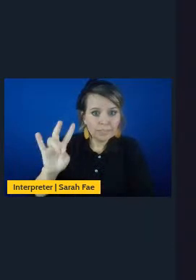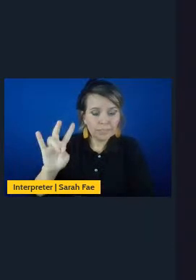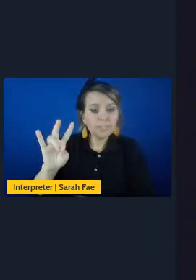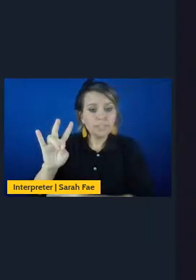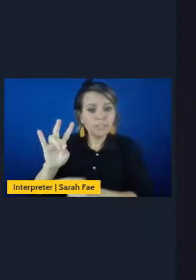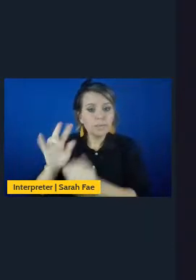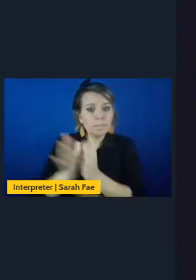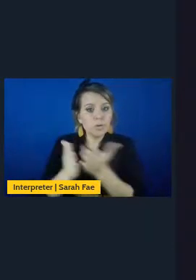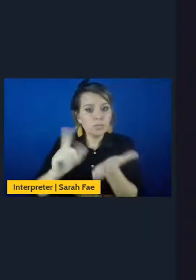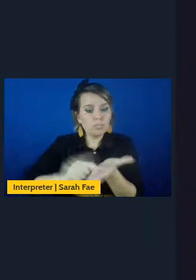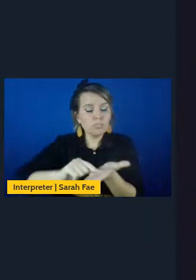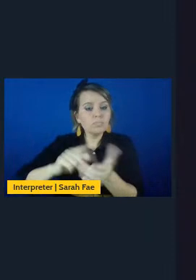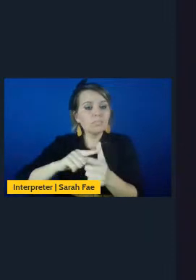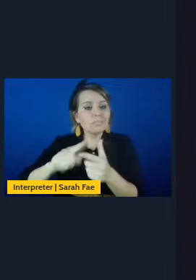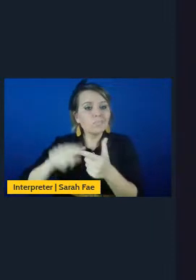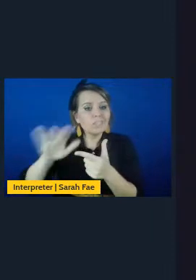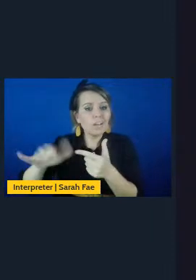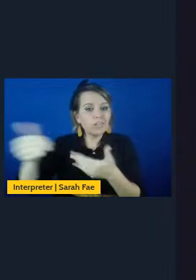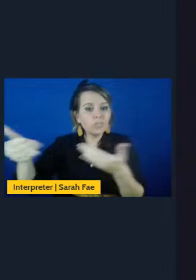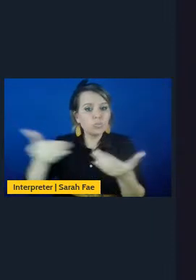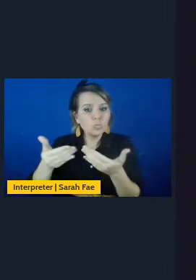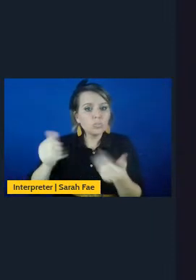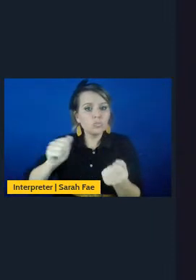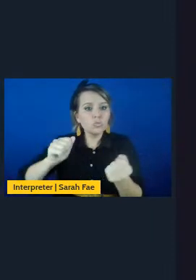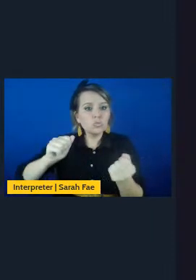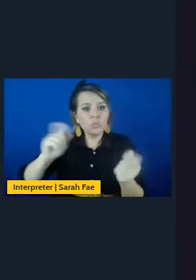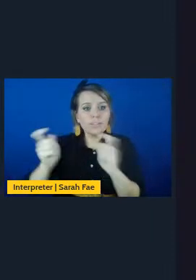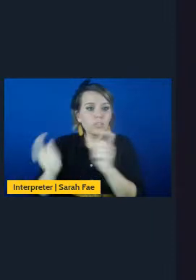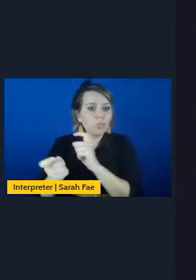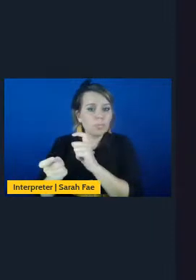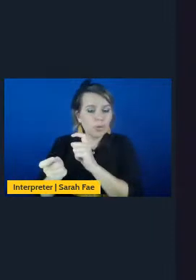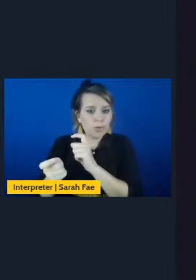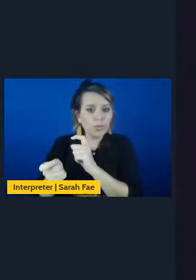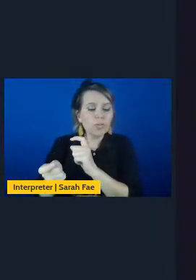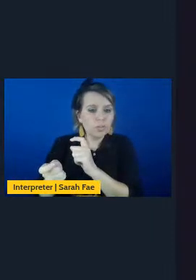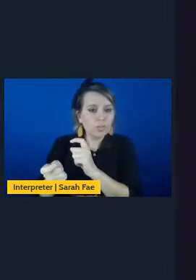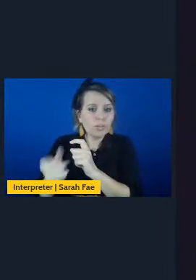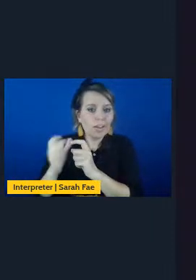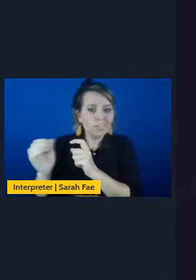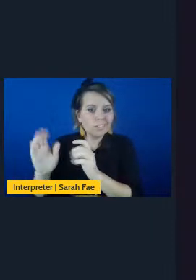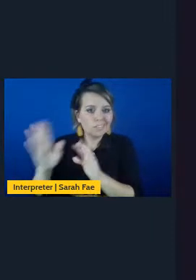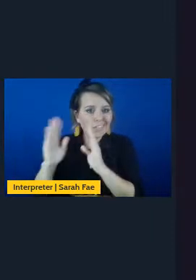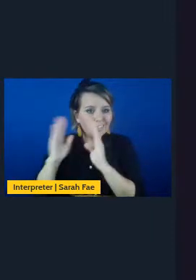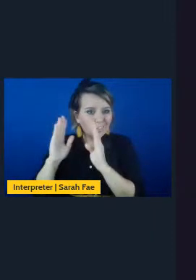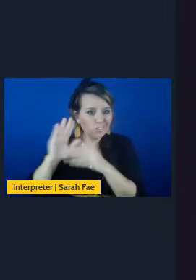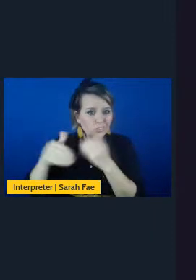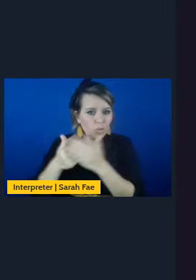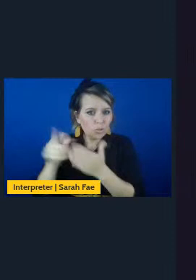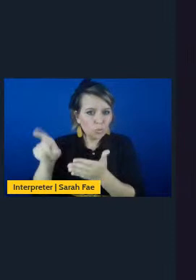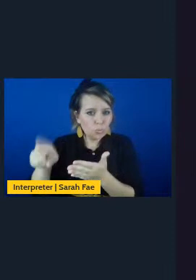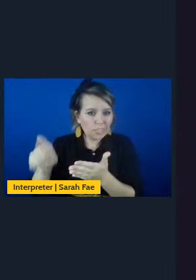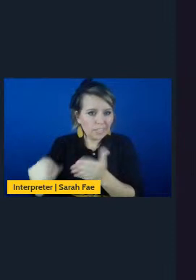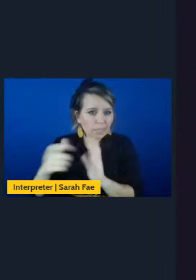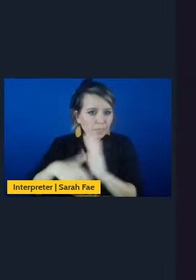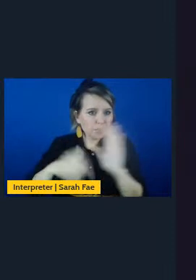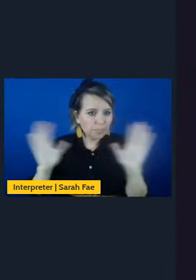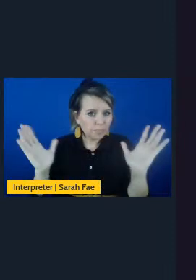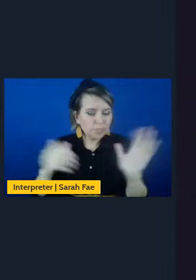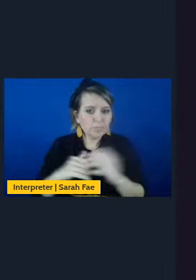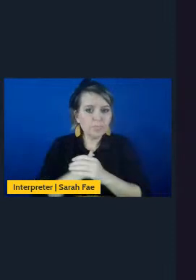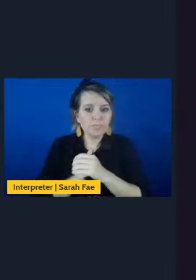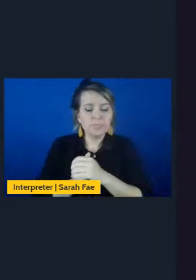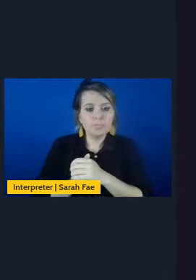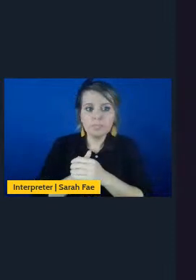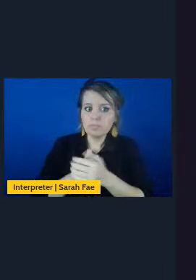transformer architecture and concept of attention. The paper is pretty popular even now, and the name of the paper is Attention is All You Need.